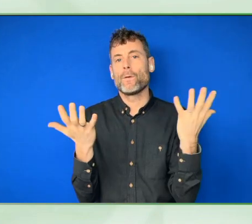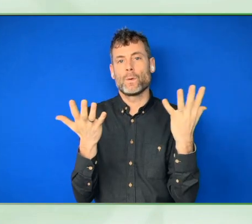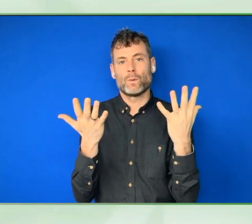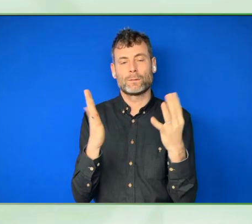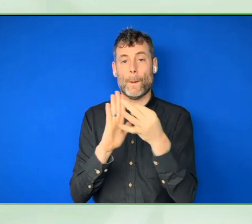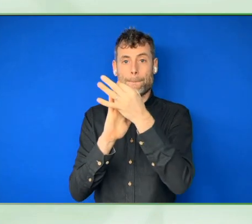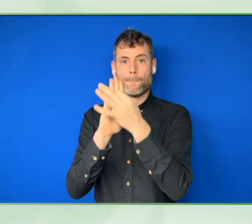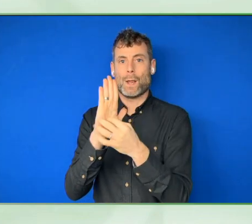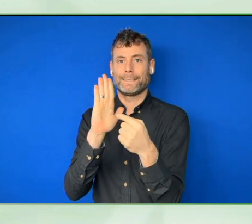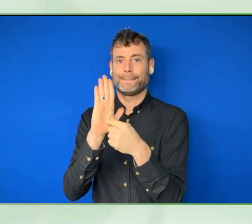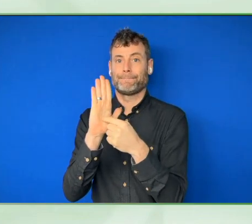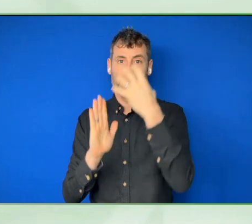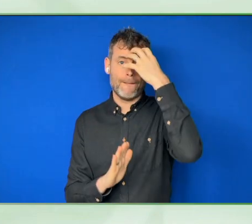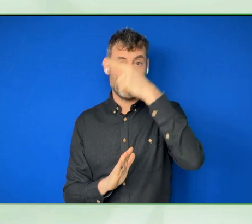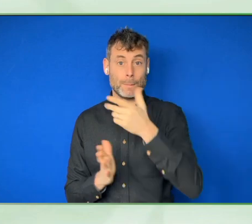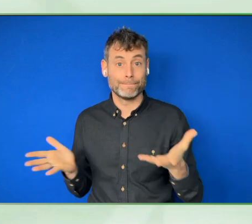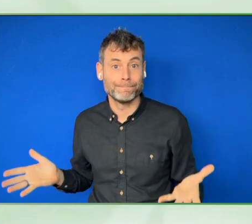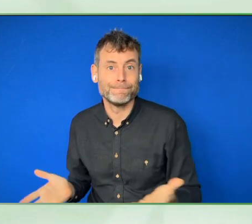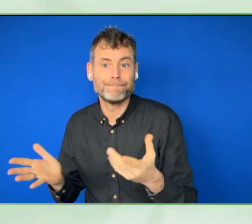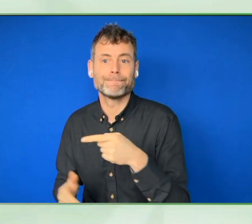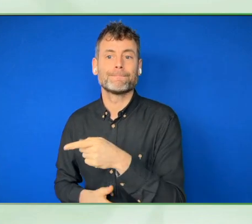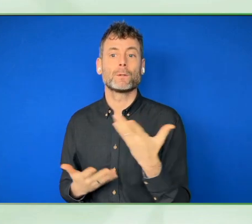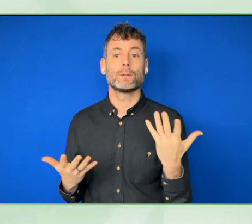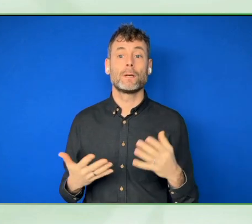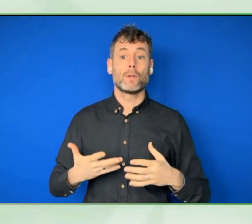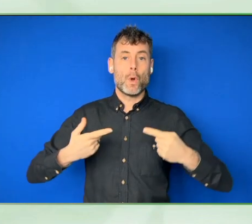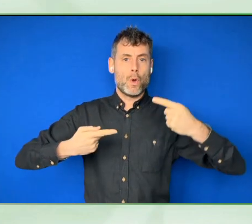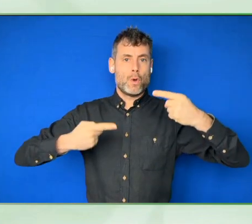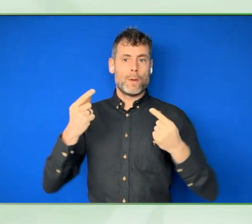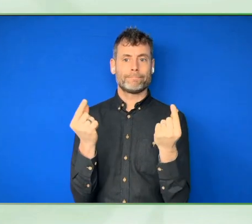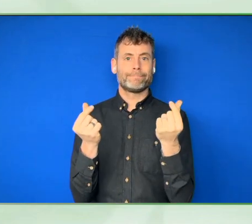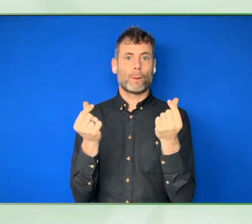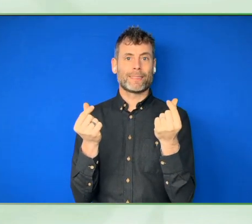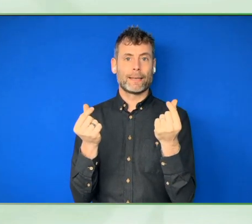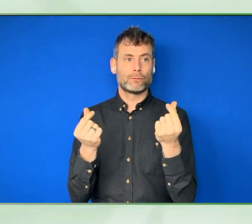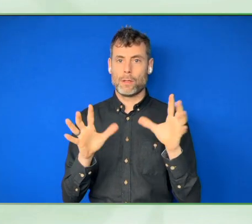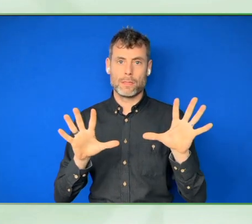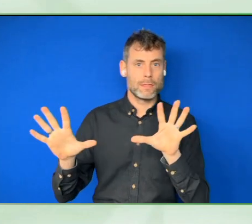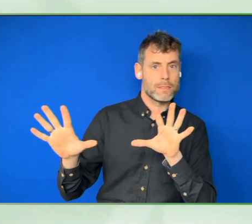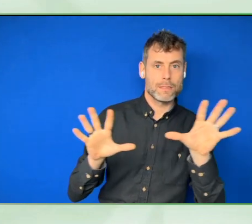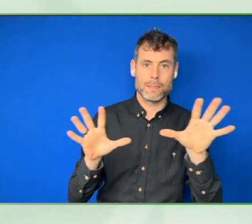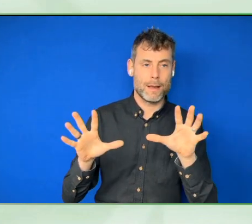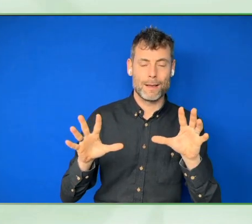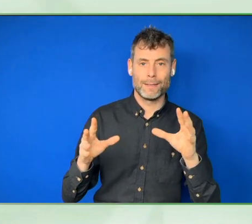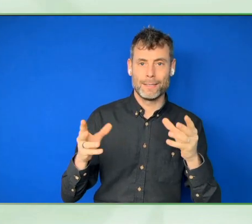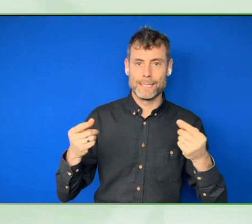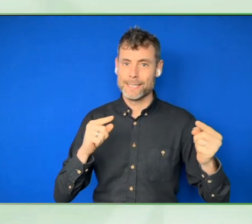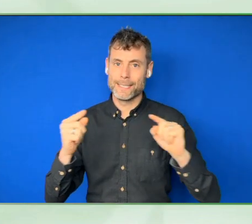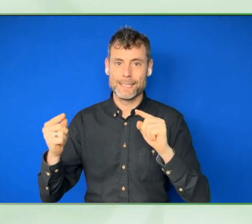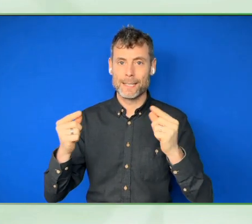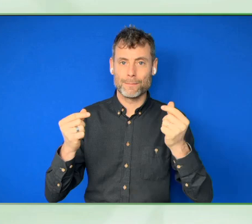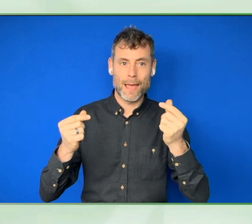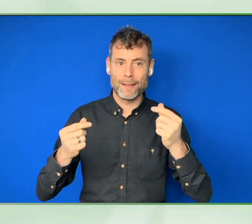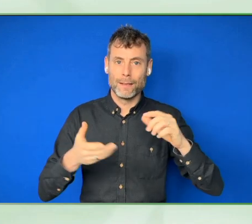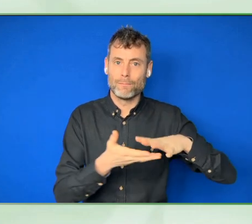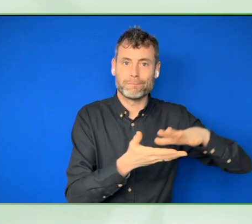there's commercial factors at play. We have to think about what's unique, and we also think about the long term and how we could